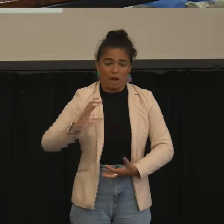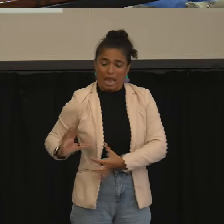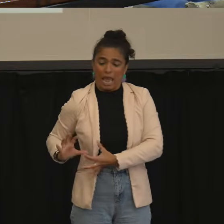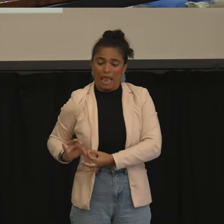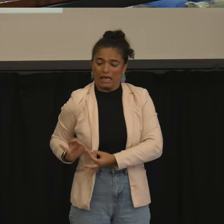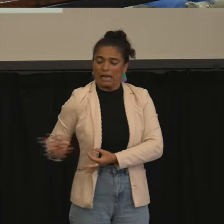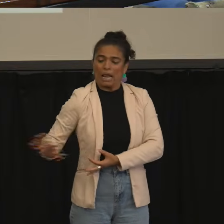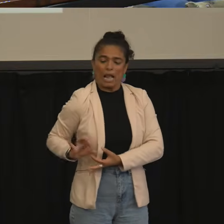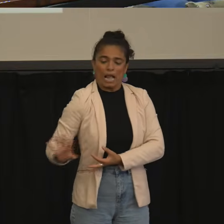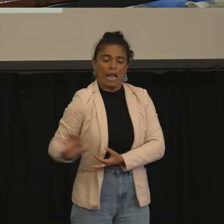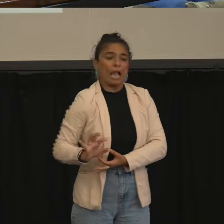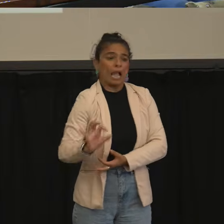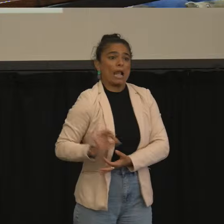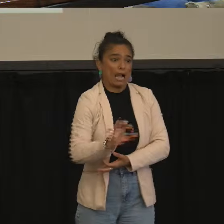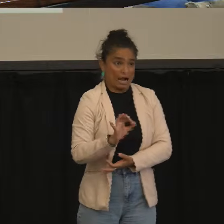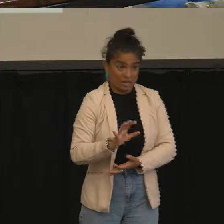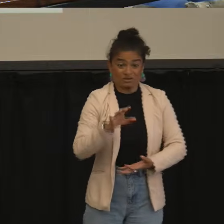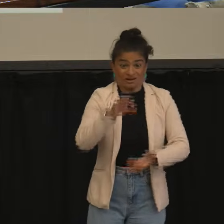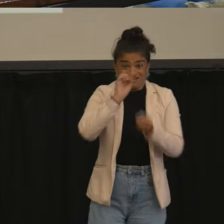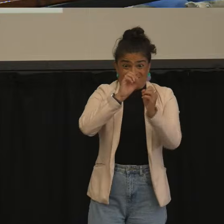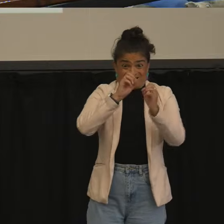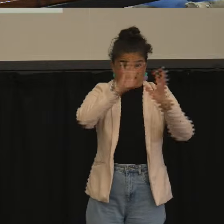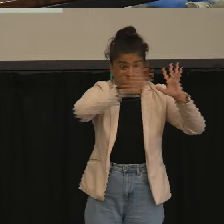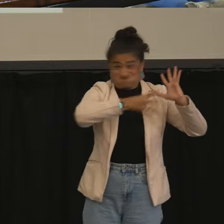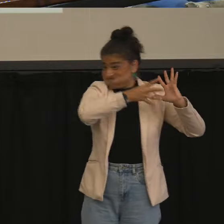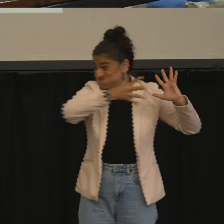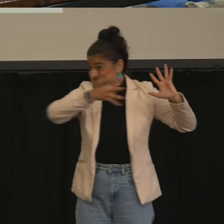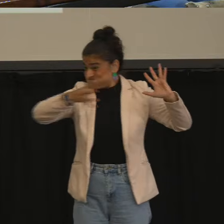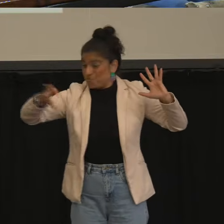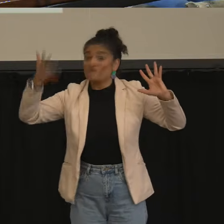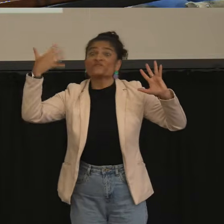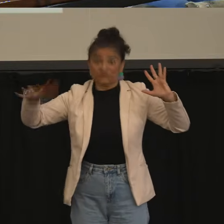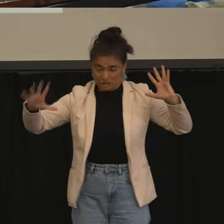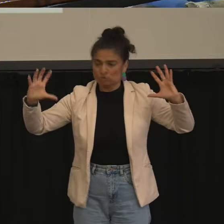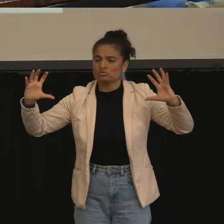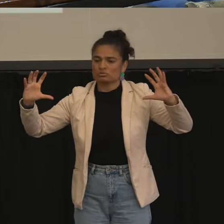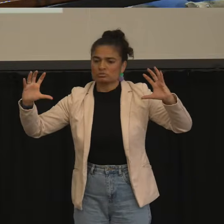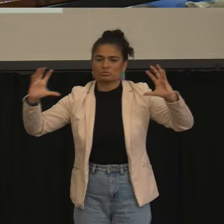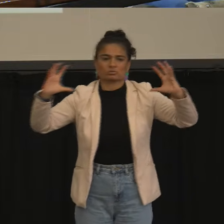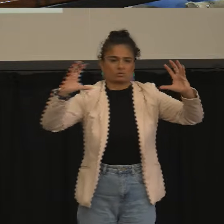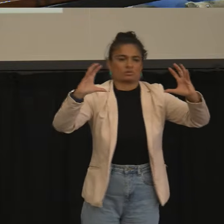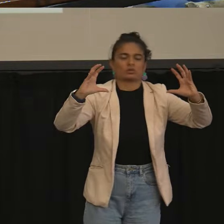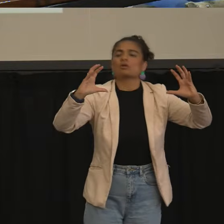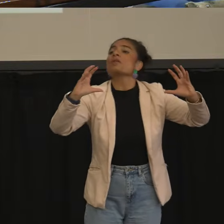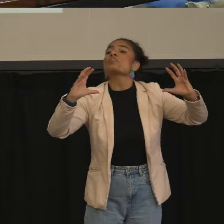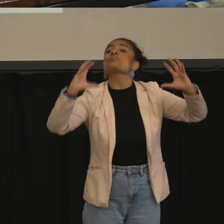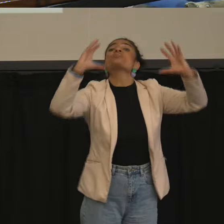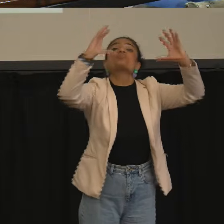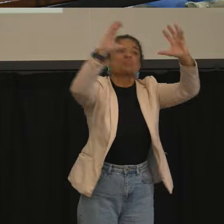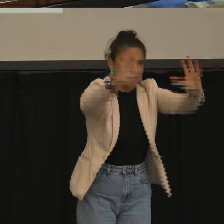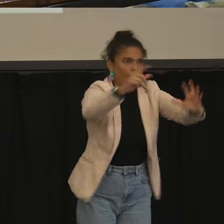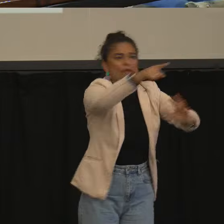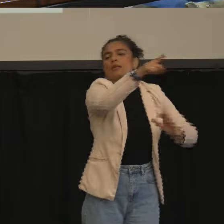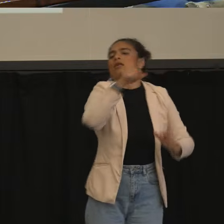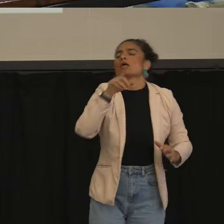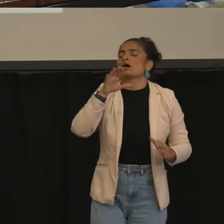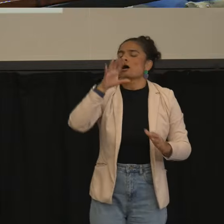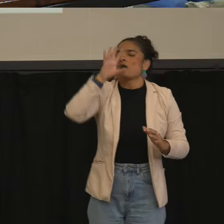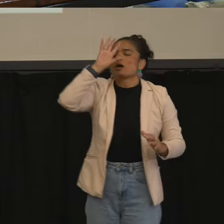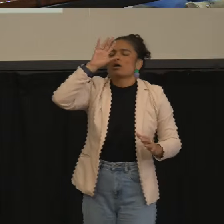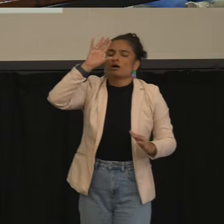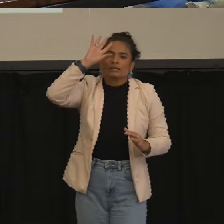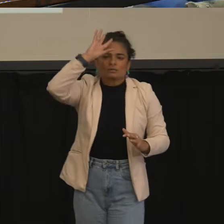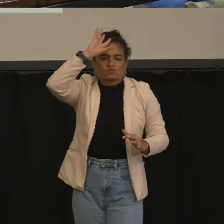content. And all our HandLab content, then we created links for all of the videos. Once all the links were